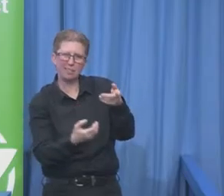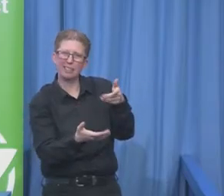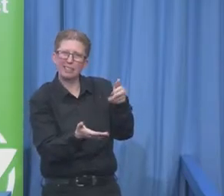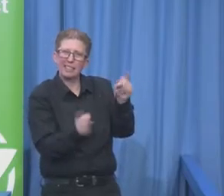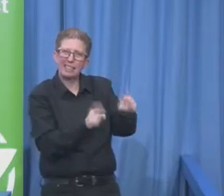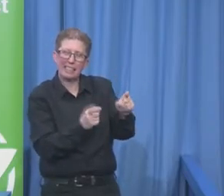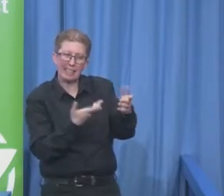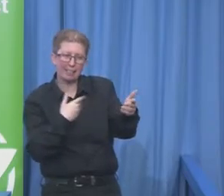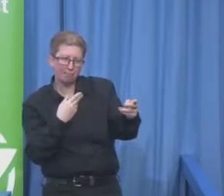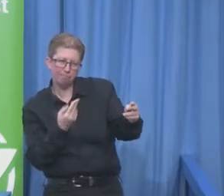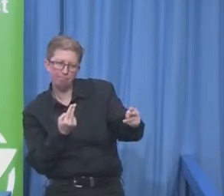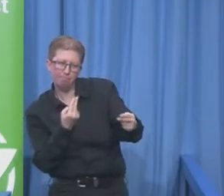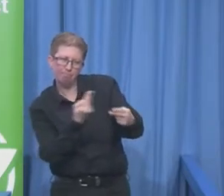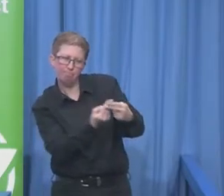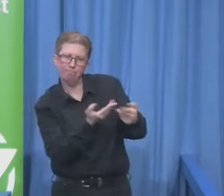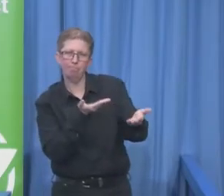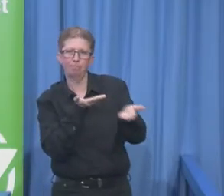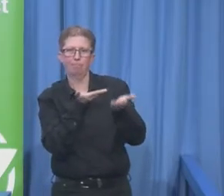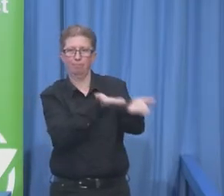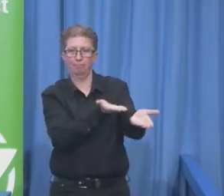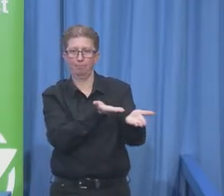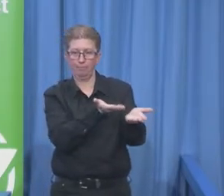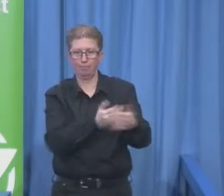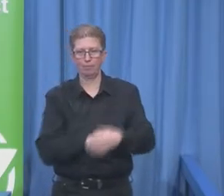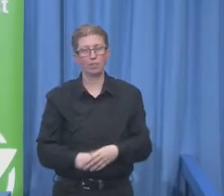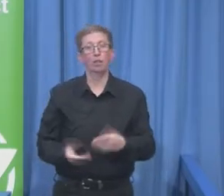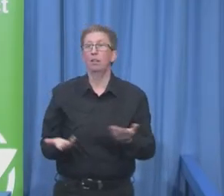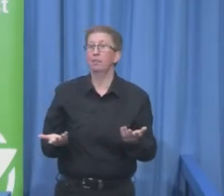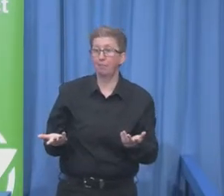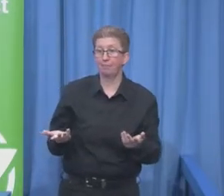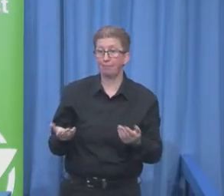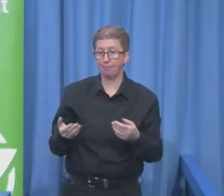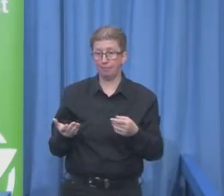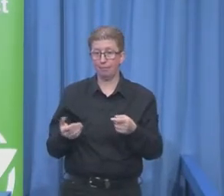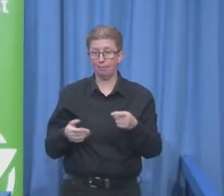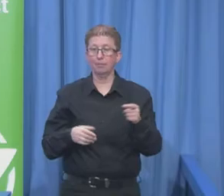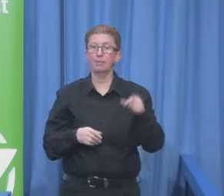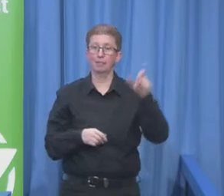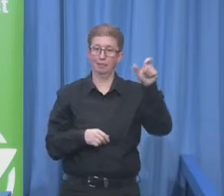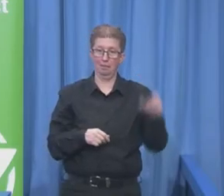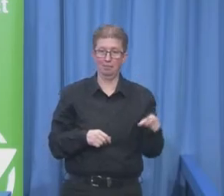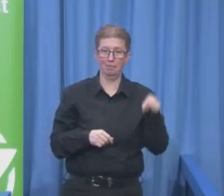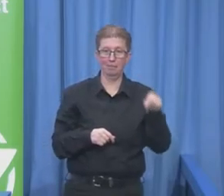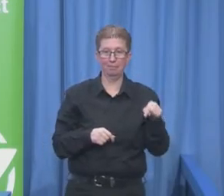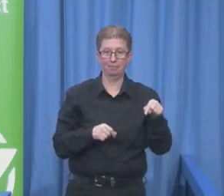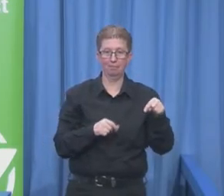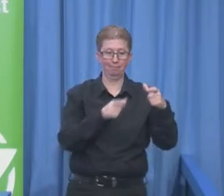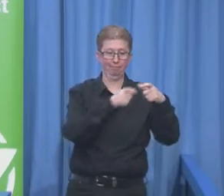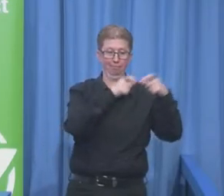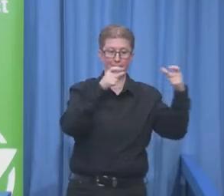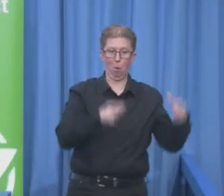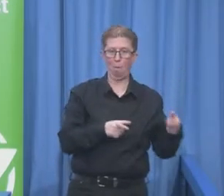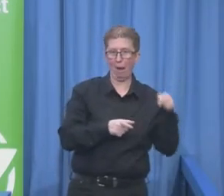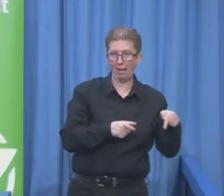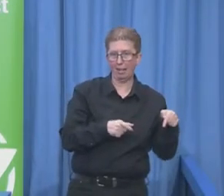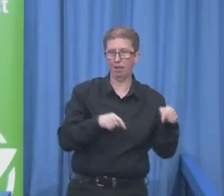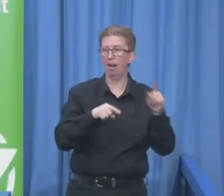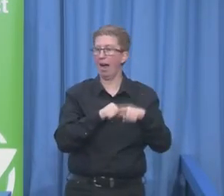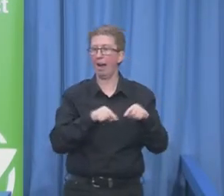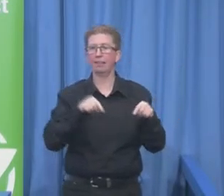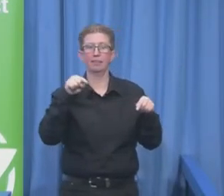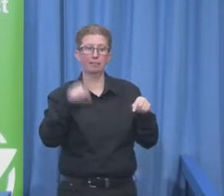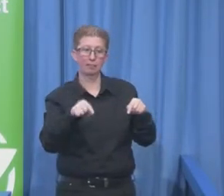which case we counsel them and we moderate the aspirations. On the employer front, what we look at is we look